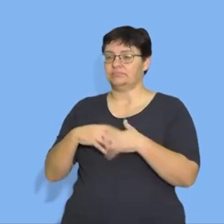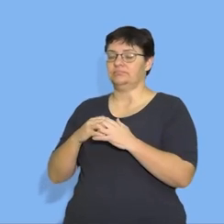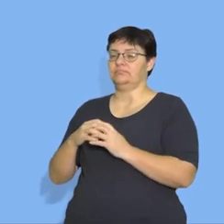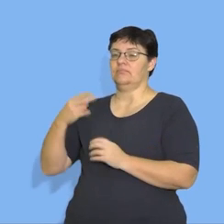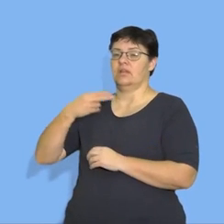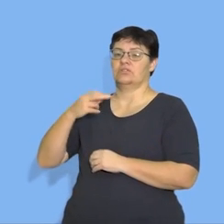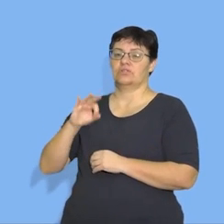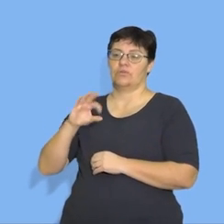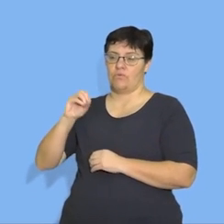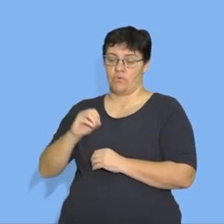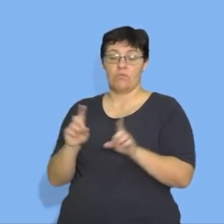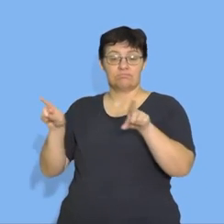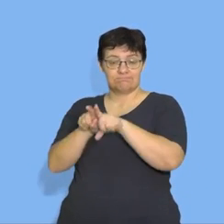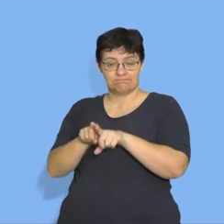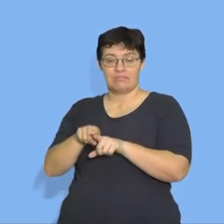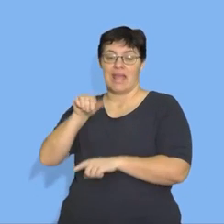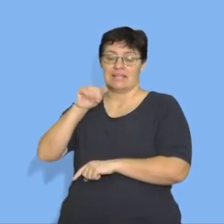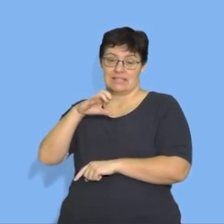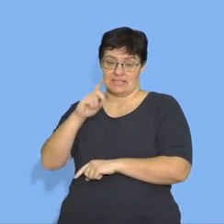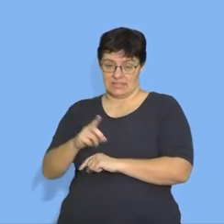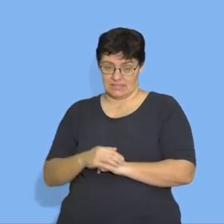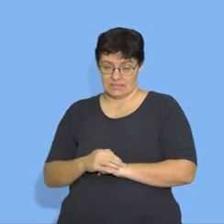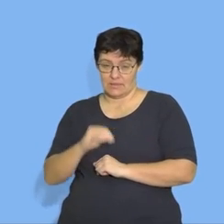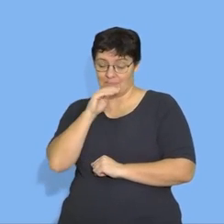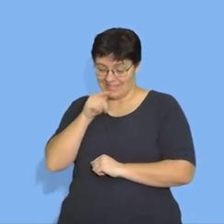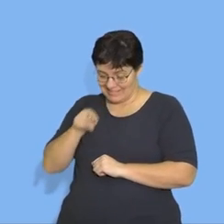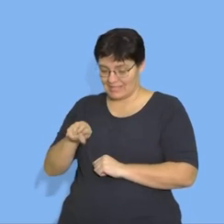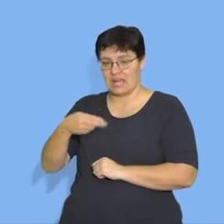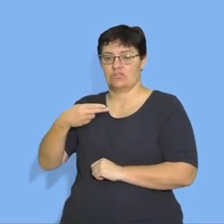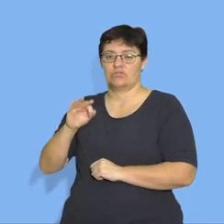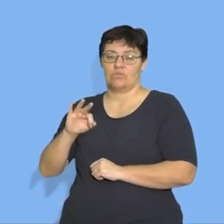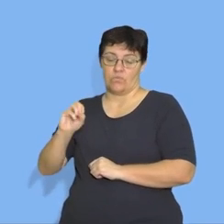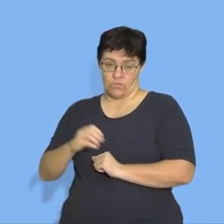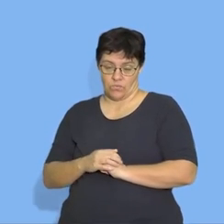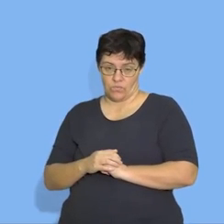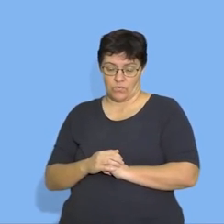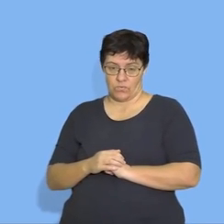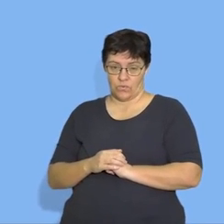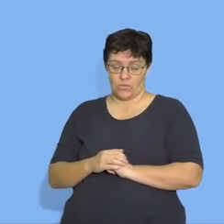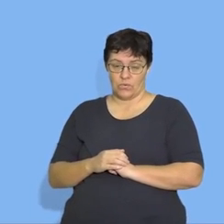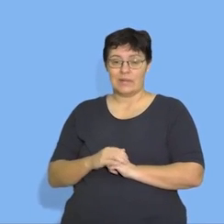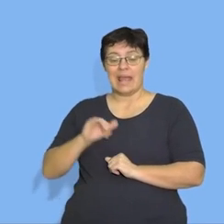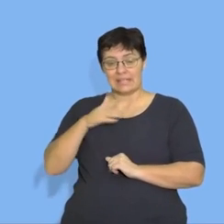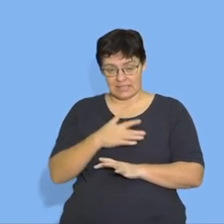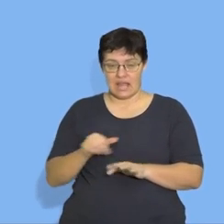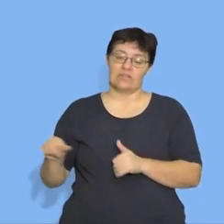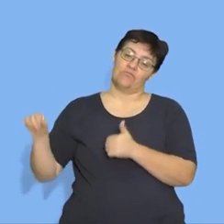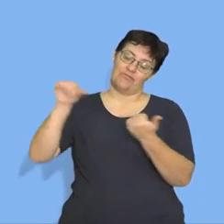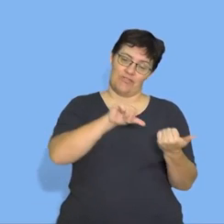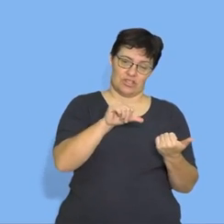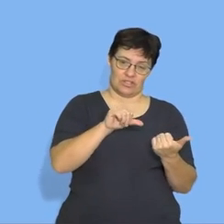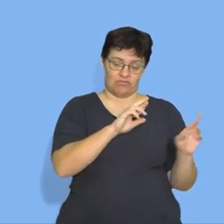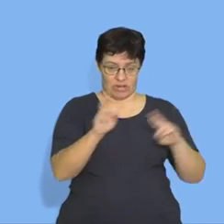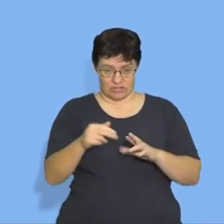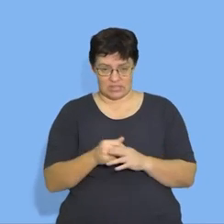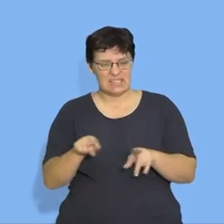acid. This conjugate acid is actually the hydronium ion. It's an acid in the reverse reaction, as we have seen in the